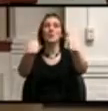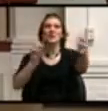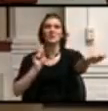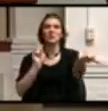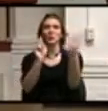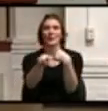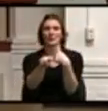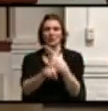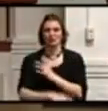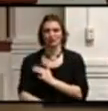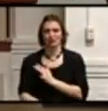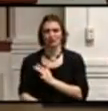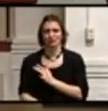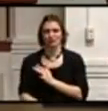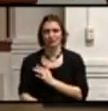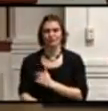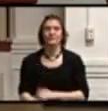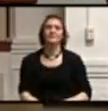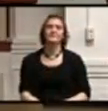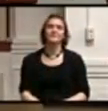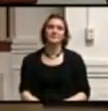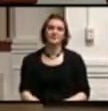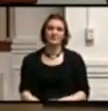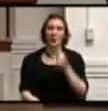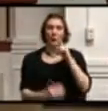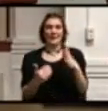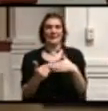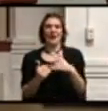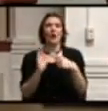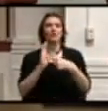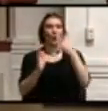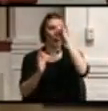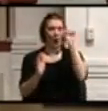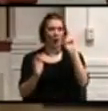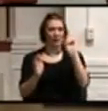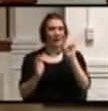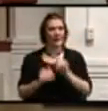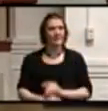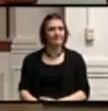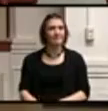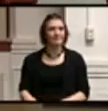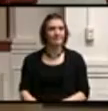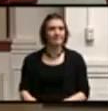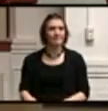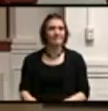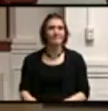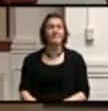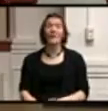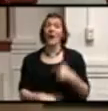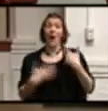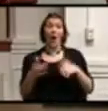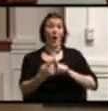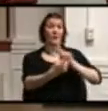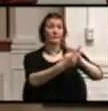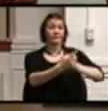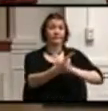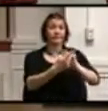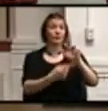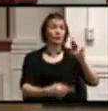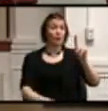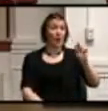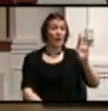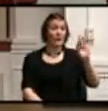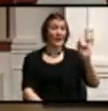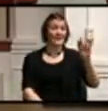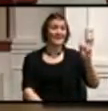police will be taking over planning, which is above here, which I'll show you next. So we've met with Rod Francis and